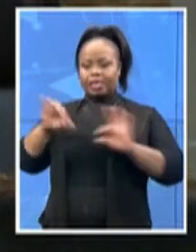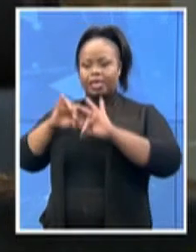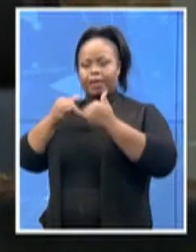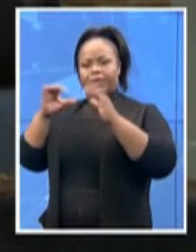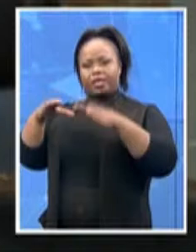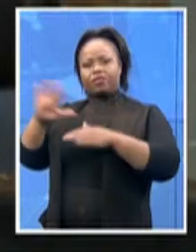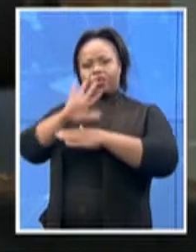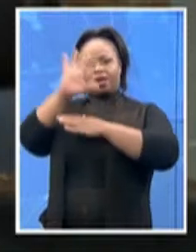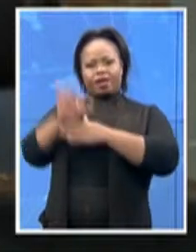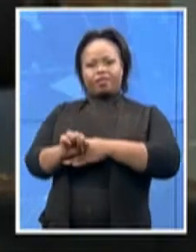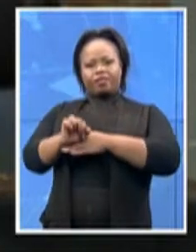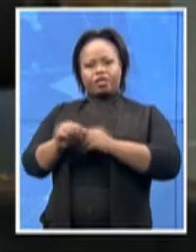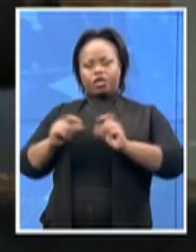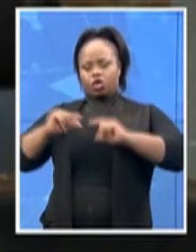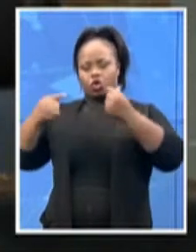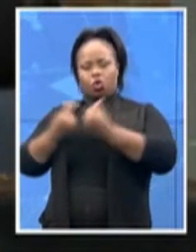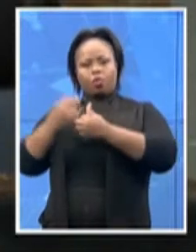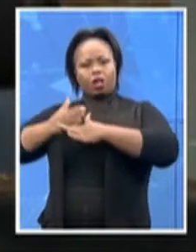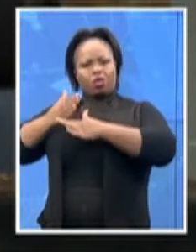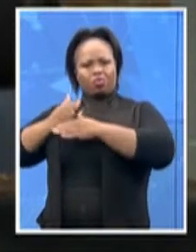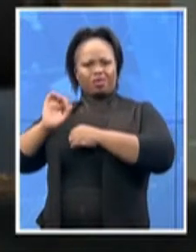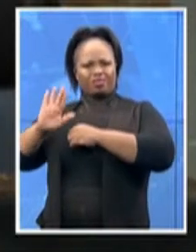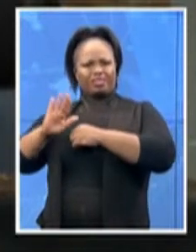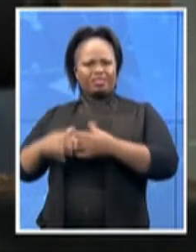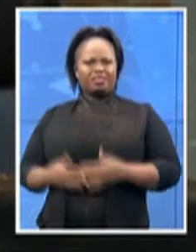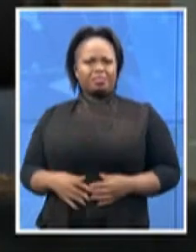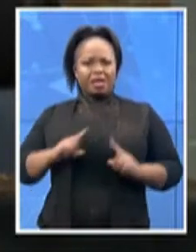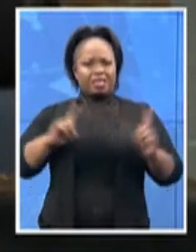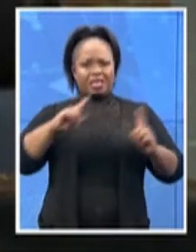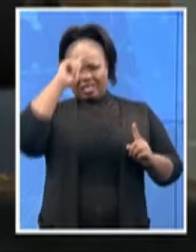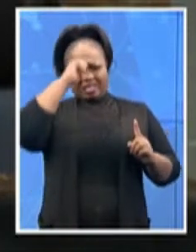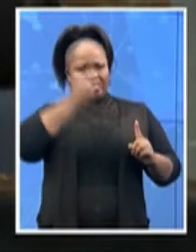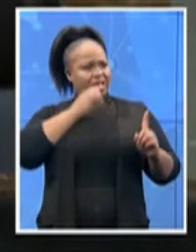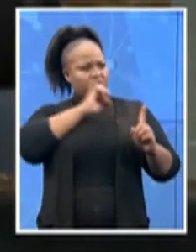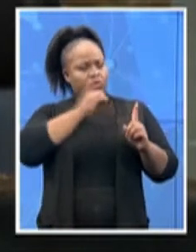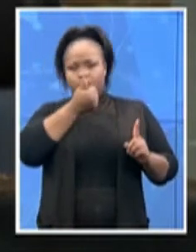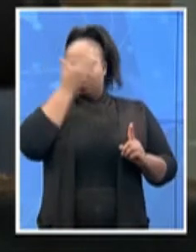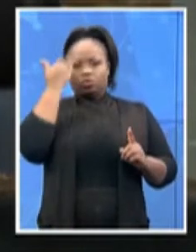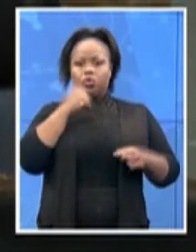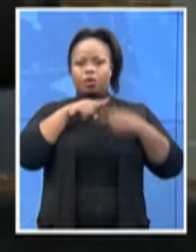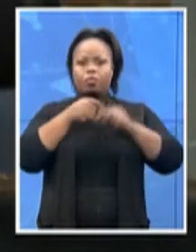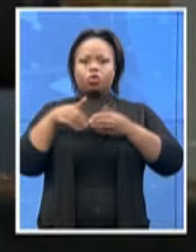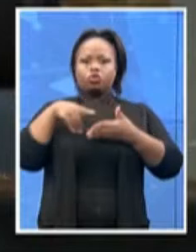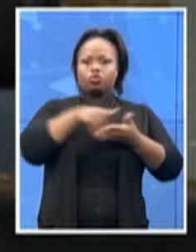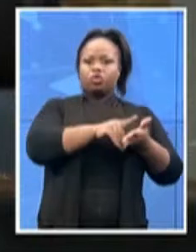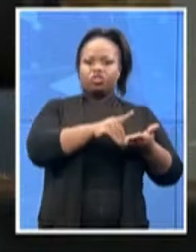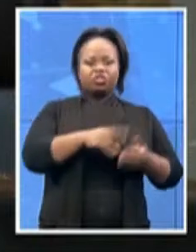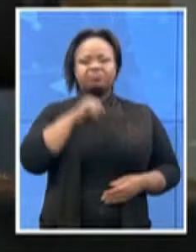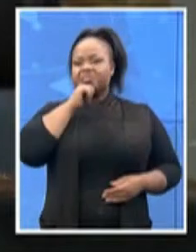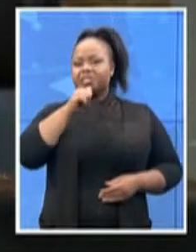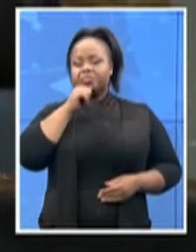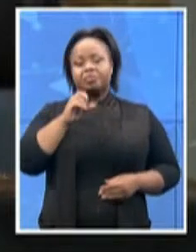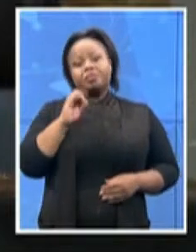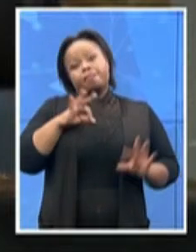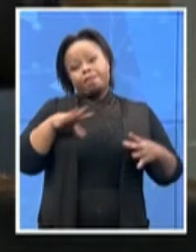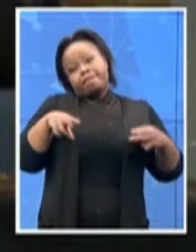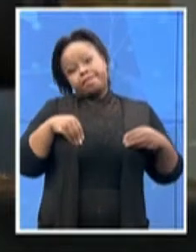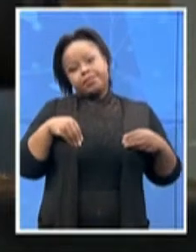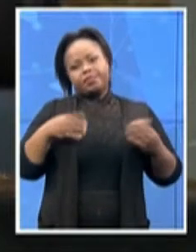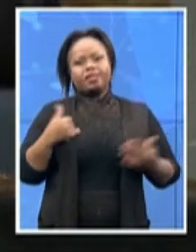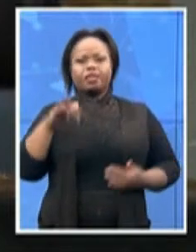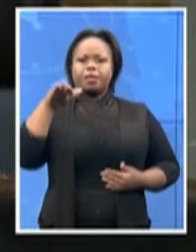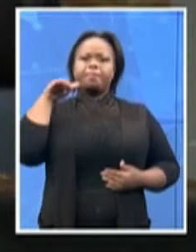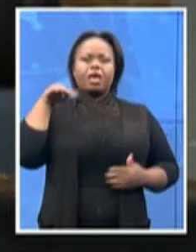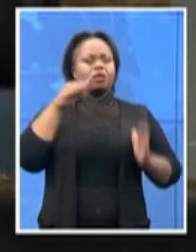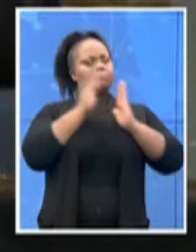the donation. Even if one were to accept that the bank records relating to the EFG2